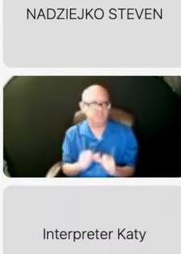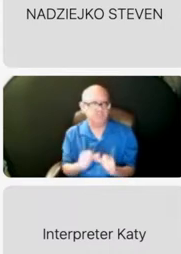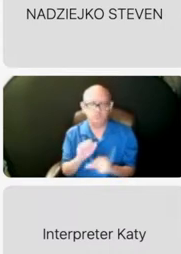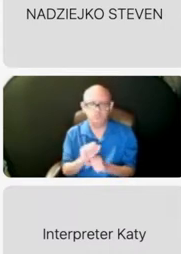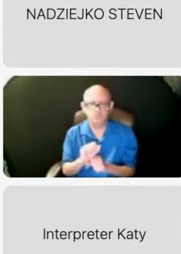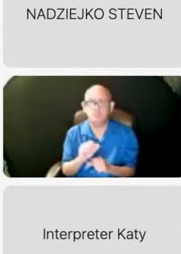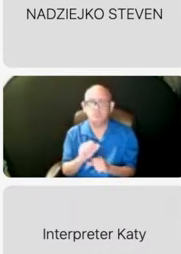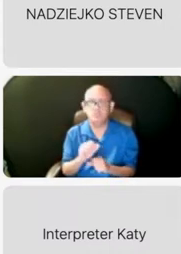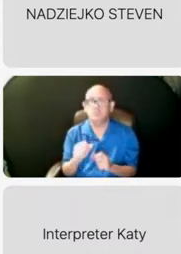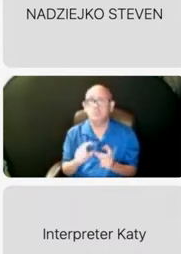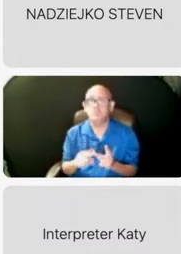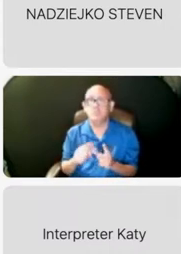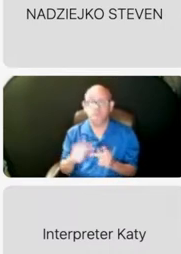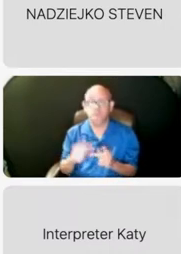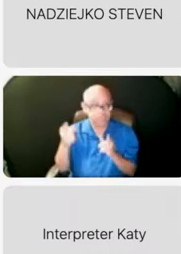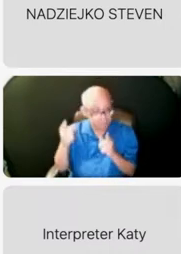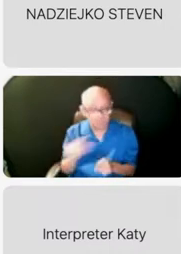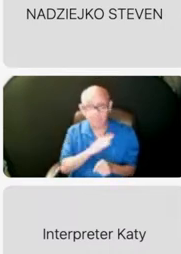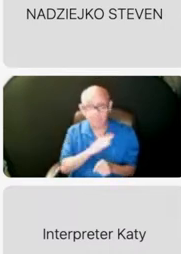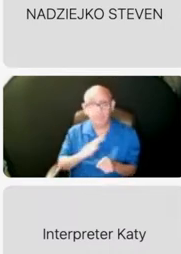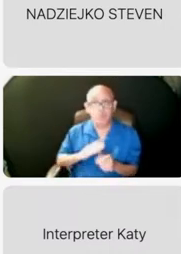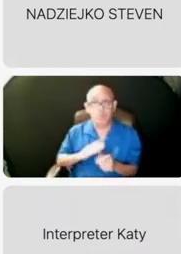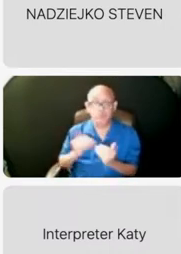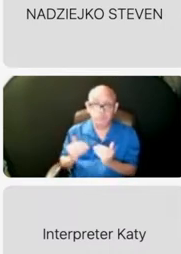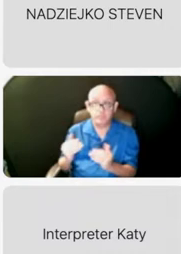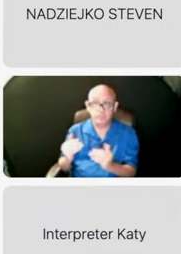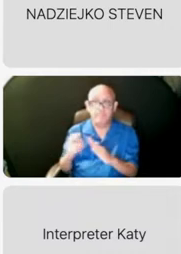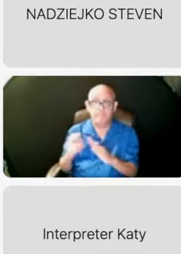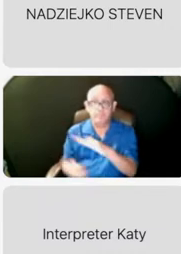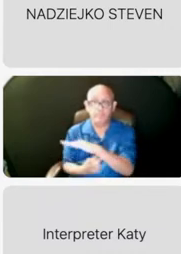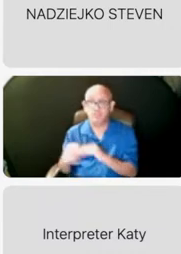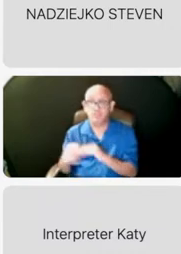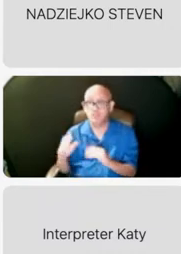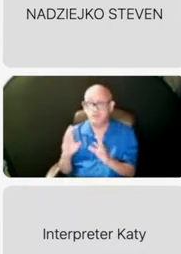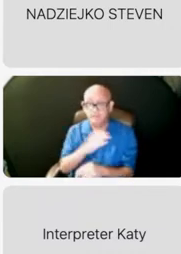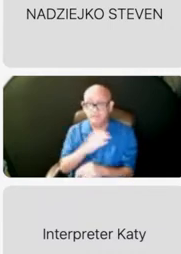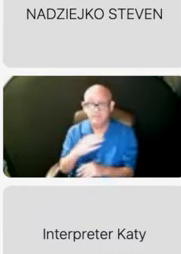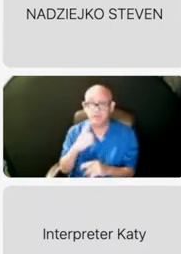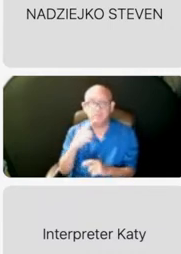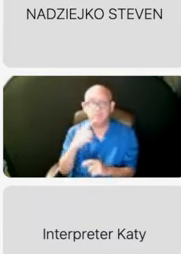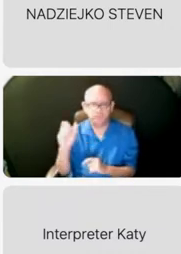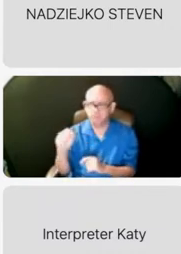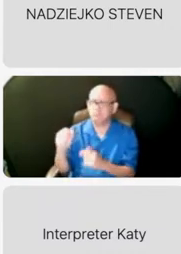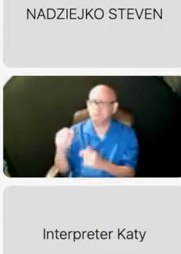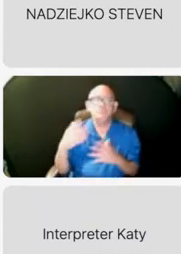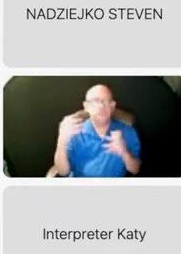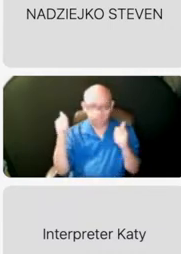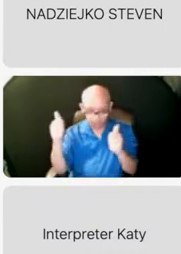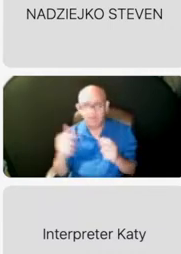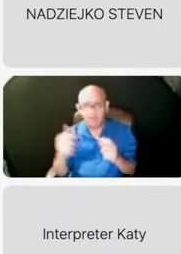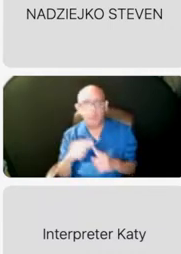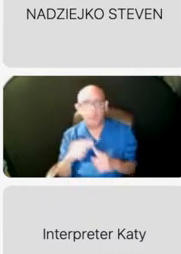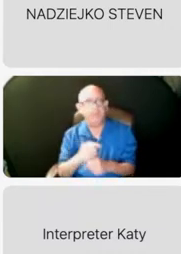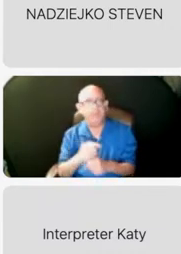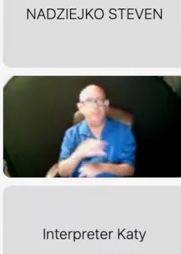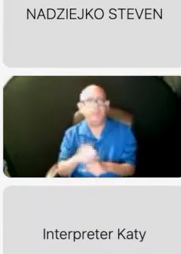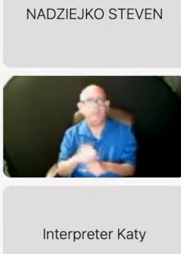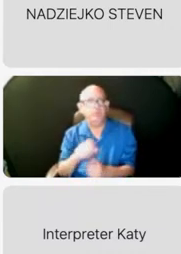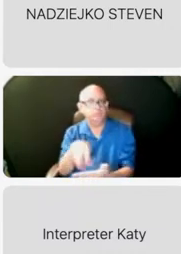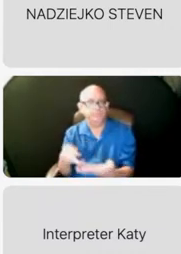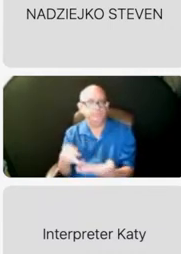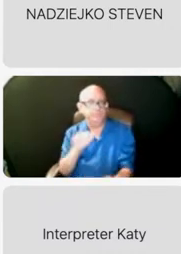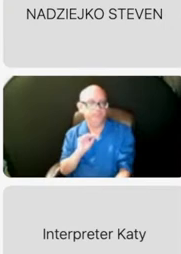on the board of move forward with the bridge committee consensus we will schedule that and then we'll put on the board's calendar so thank you for that